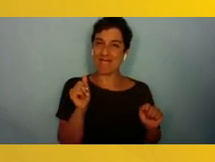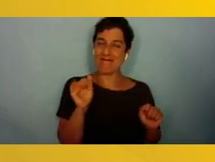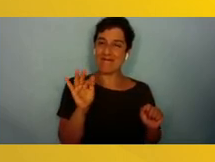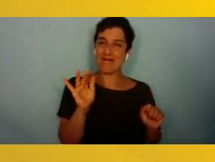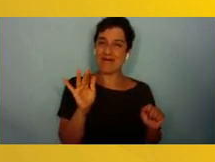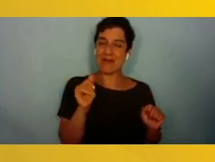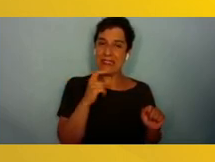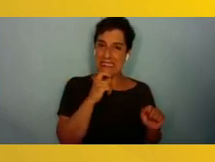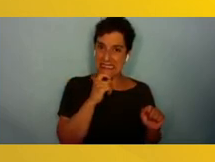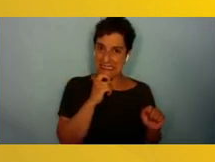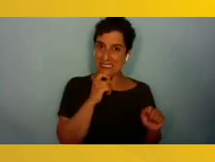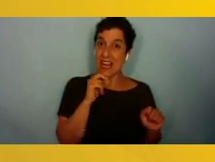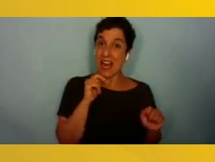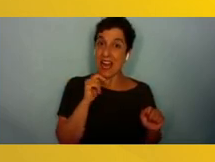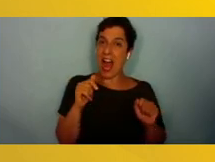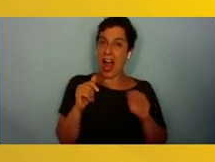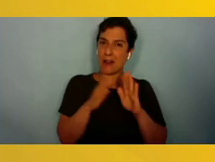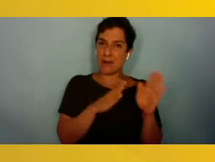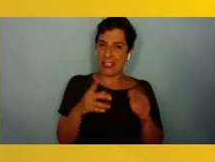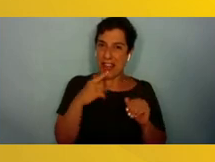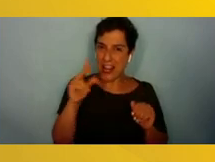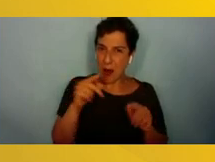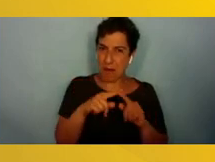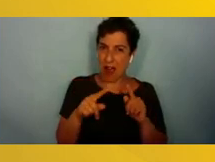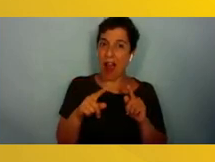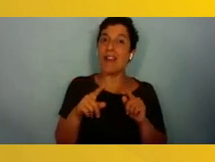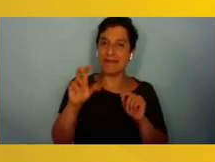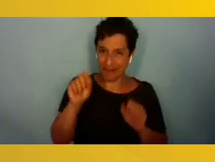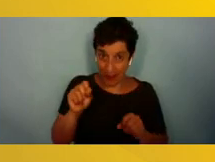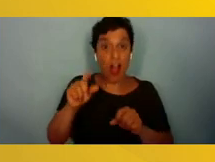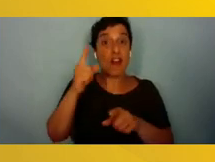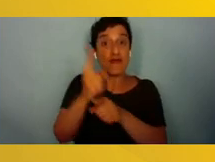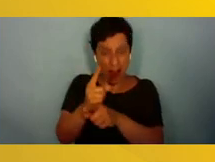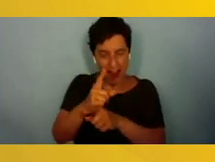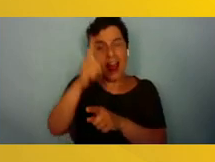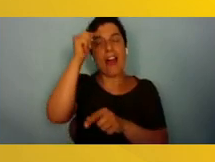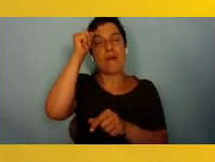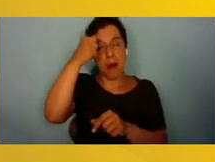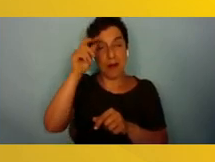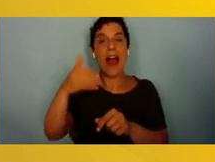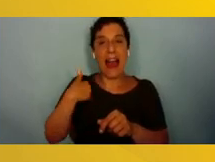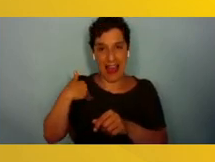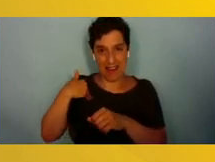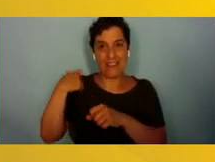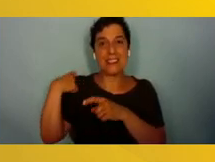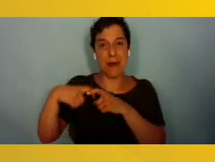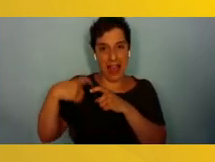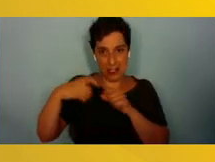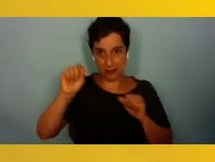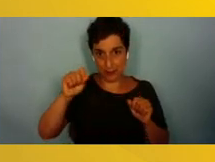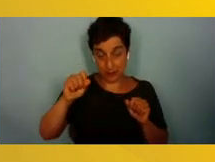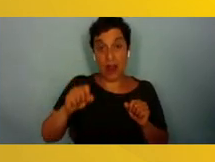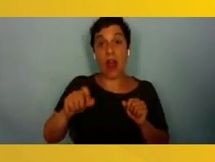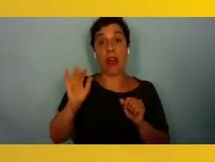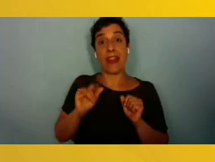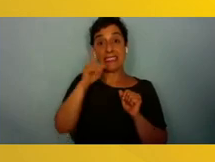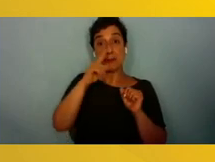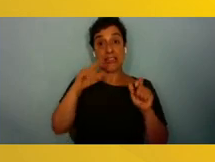Now I was going to say no, but that's not right. It's available in Spanish. I just remembered that. Yes, no, the simulation is available in